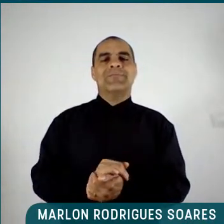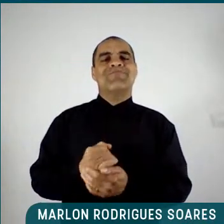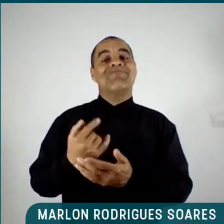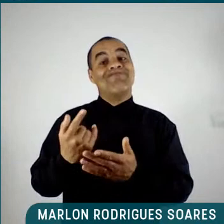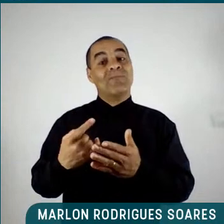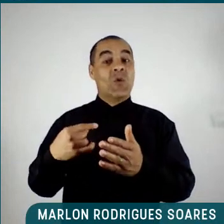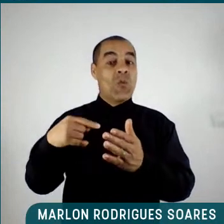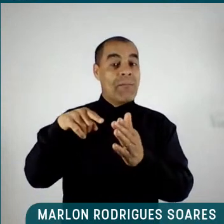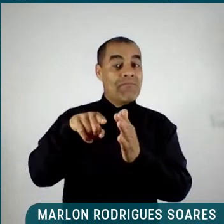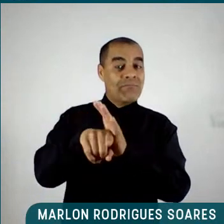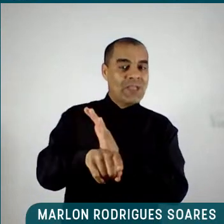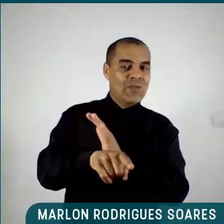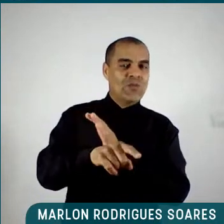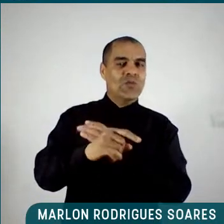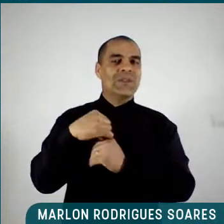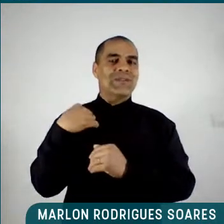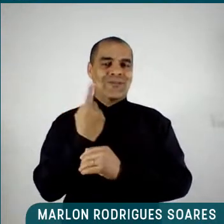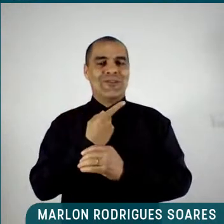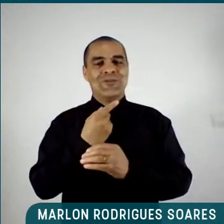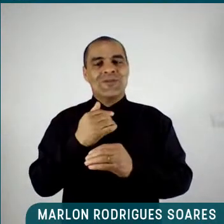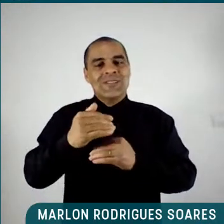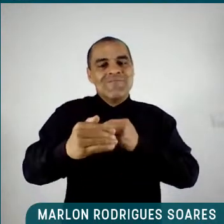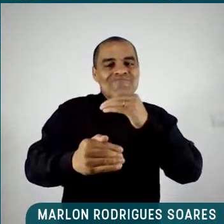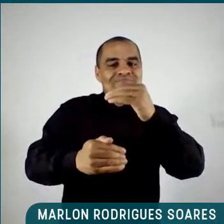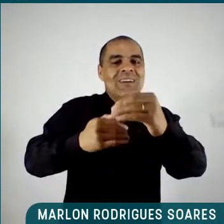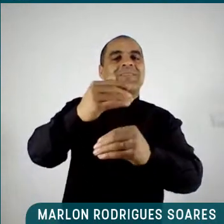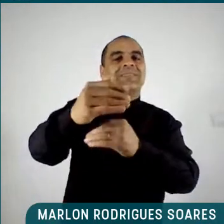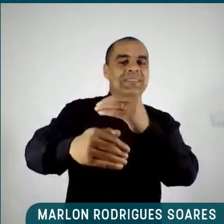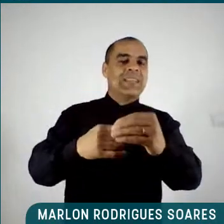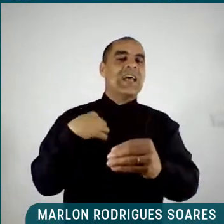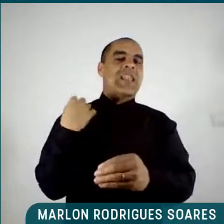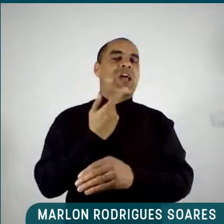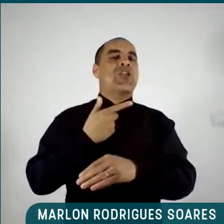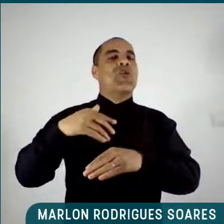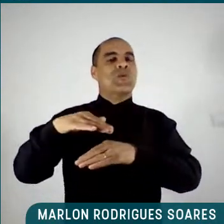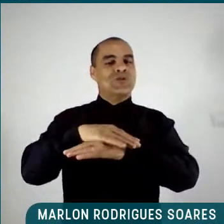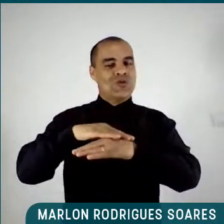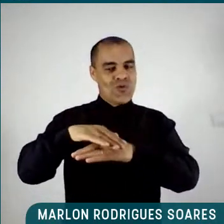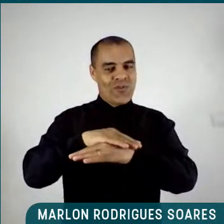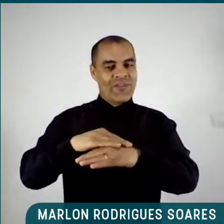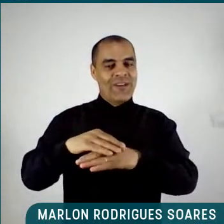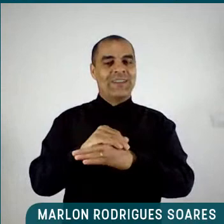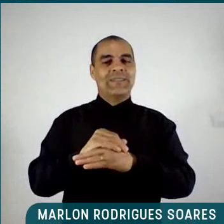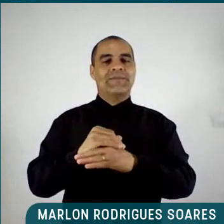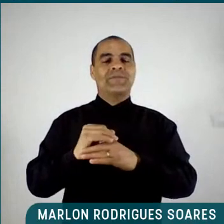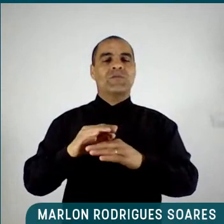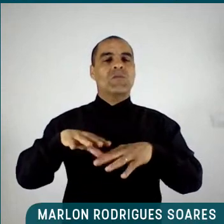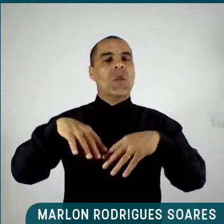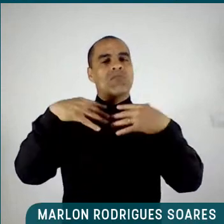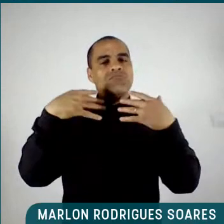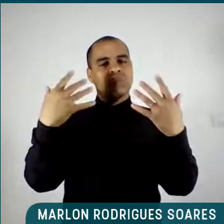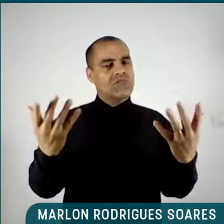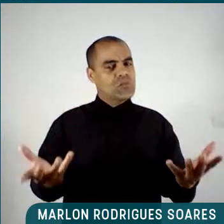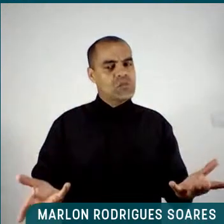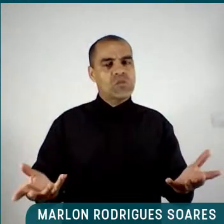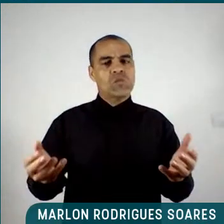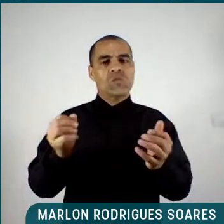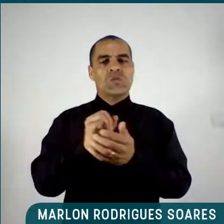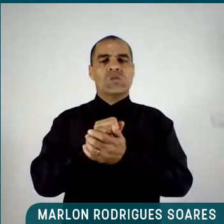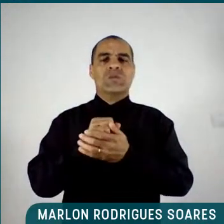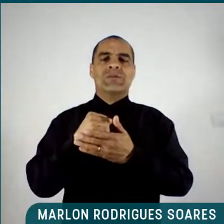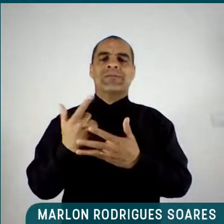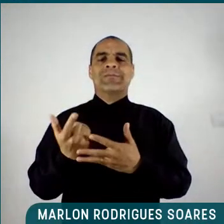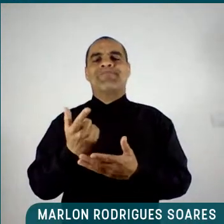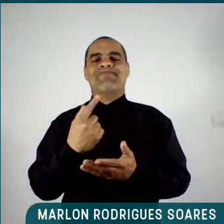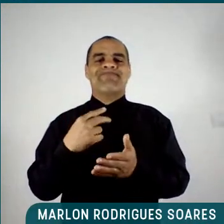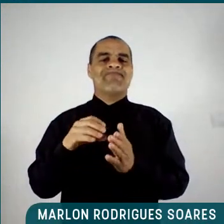acho que nós conseguimos avançar na nossa I conversa. think that actually we Não have sei se a gente managed to sabe advance in our parte de um conversation.